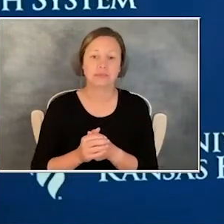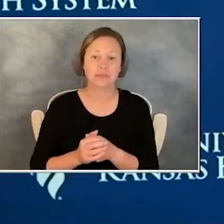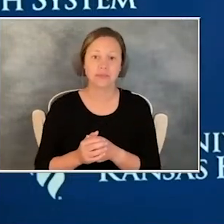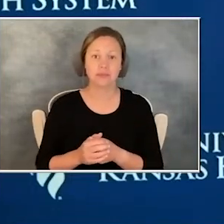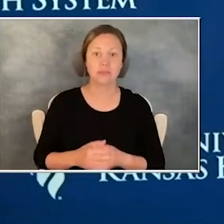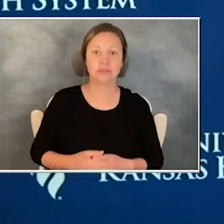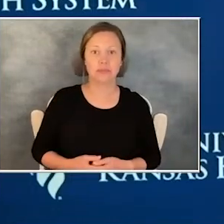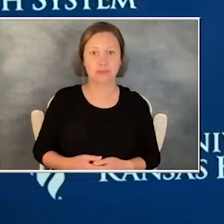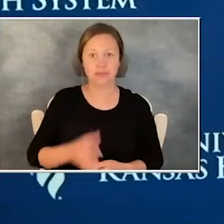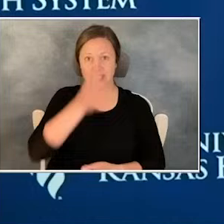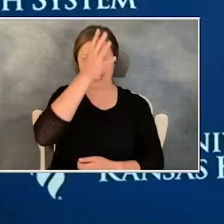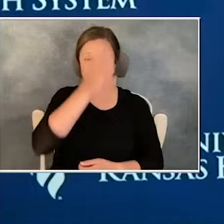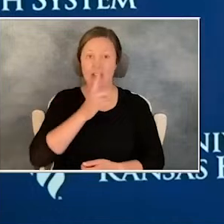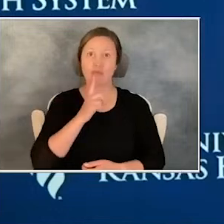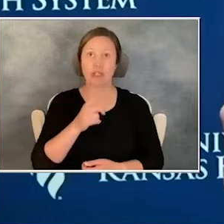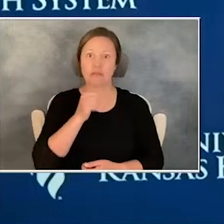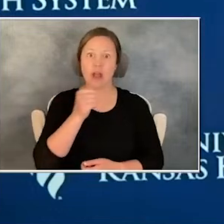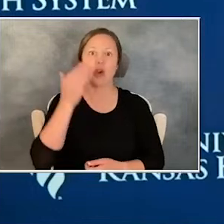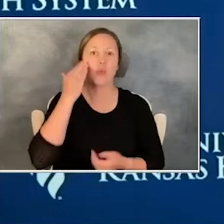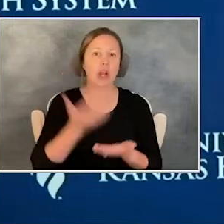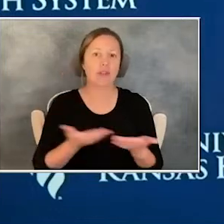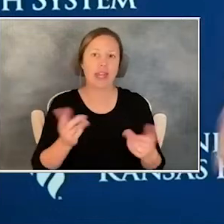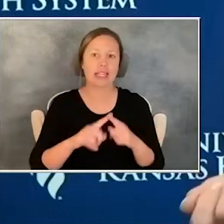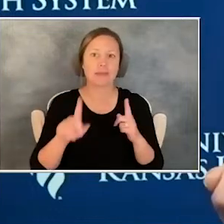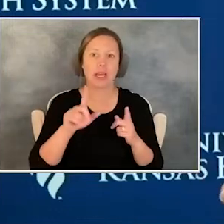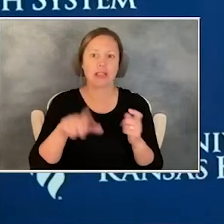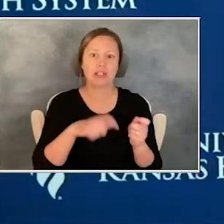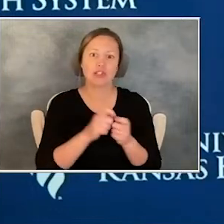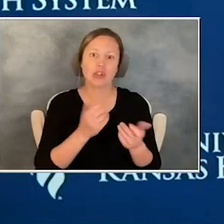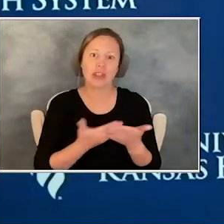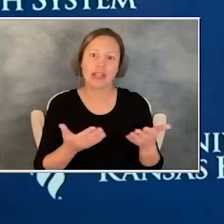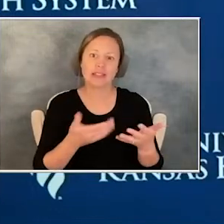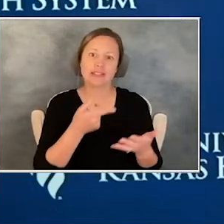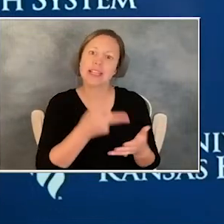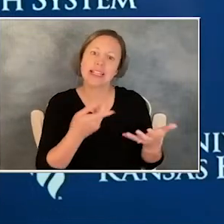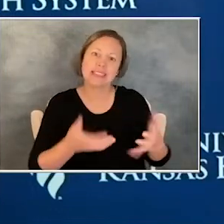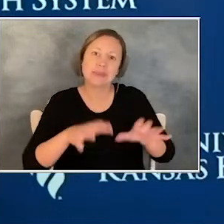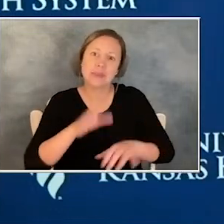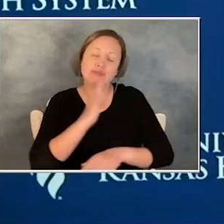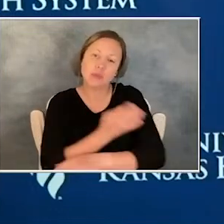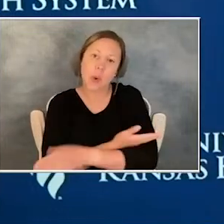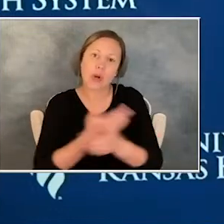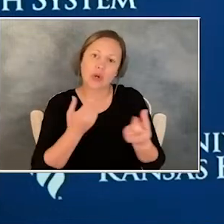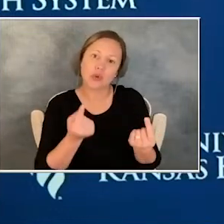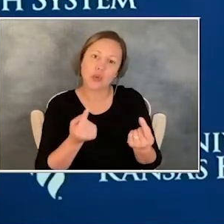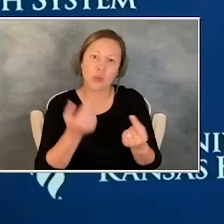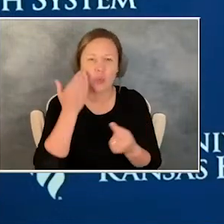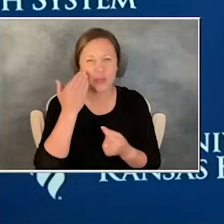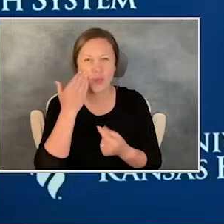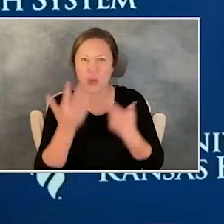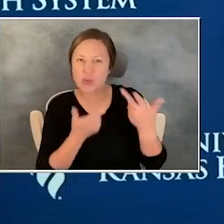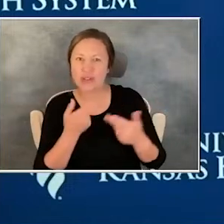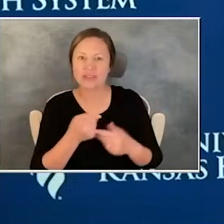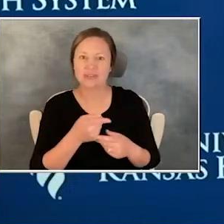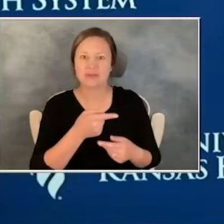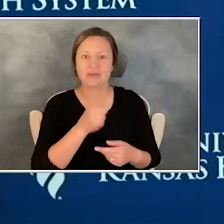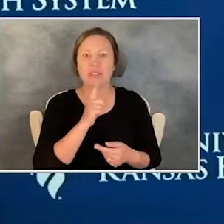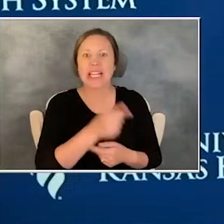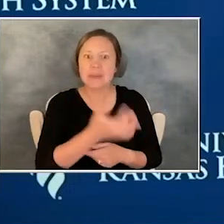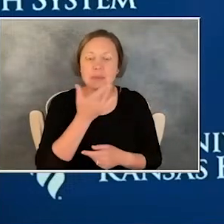things, certain things he knows he doesn't want his daughter doing. I've had to, but he doesn't enjoy that,